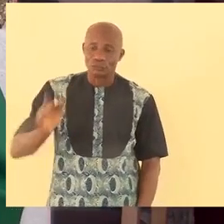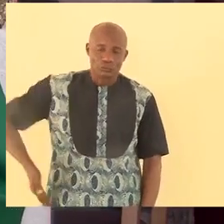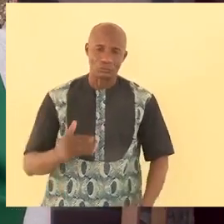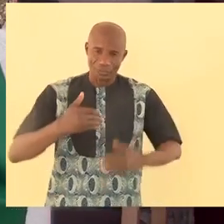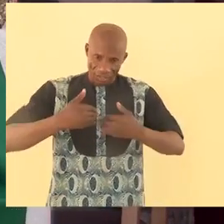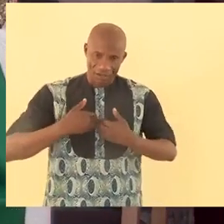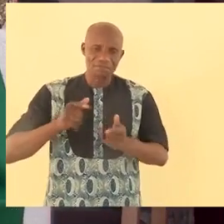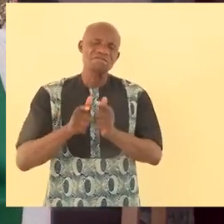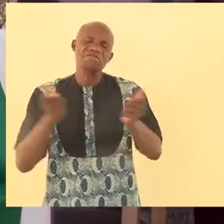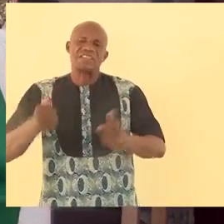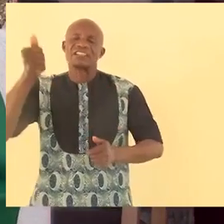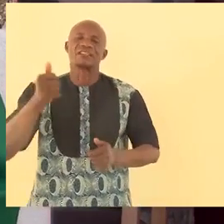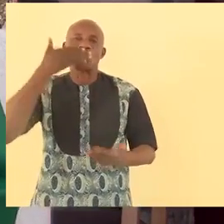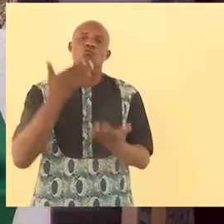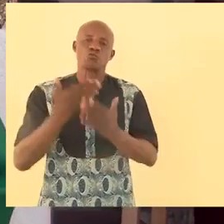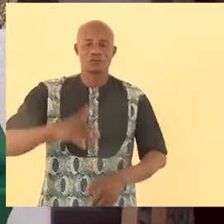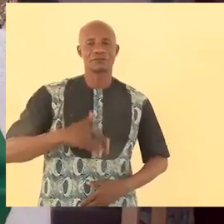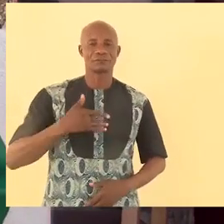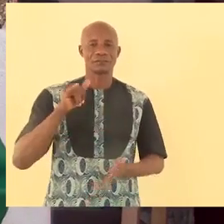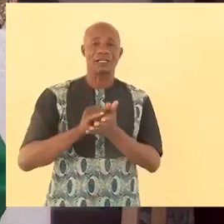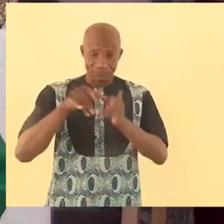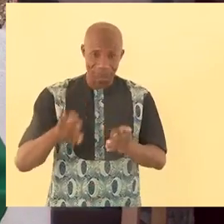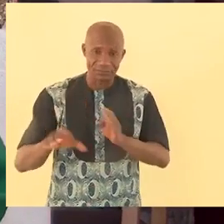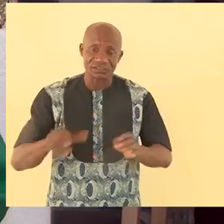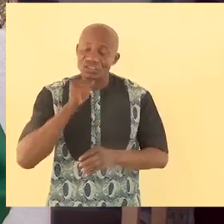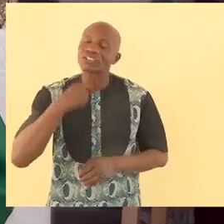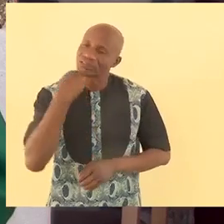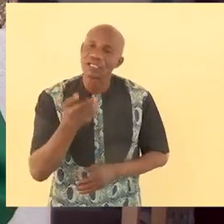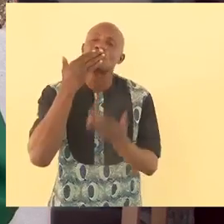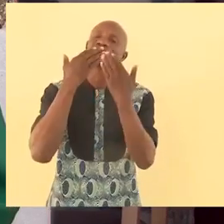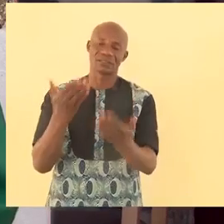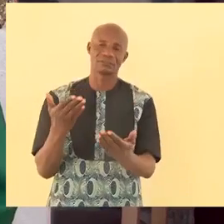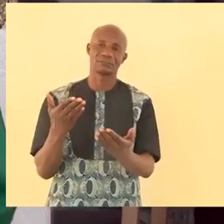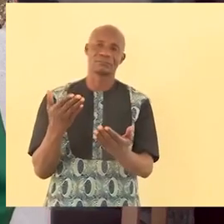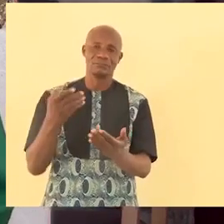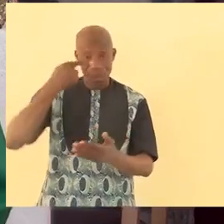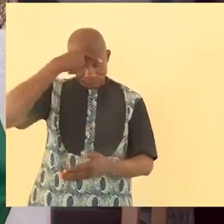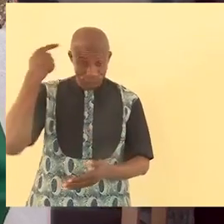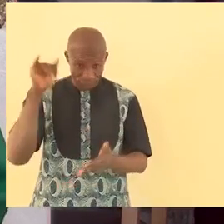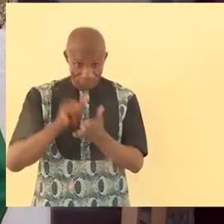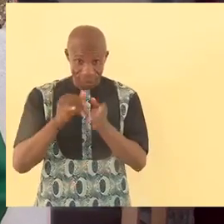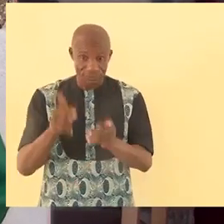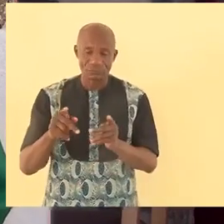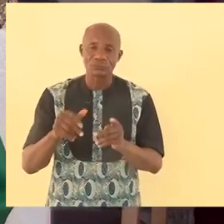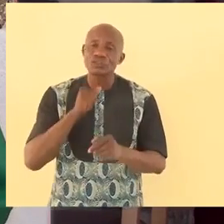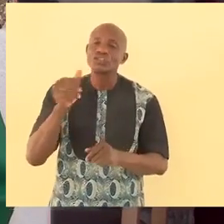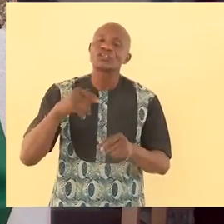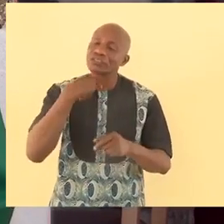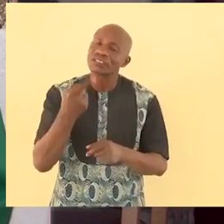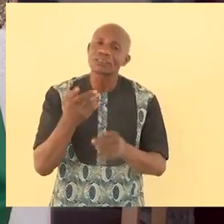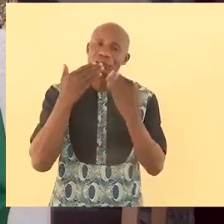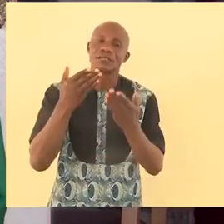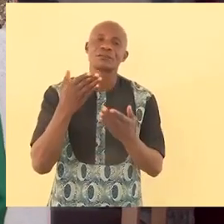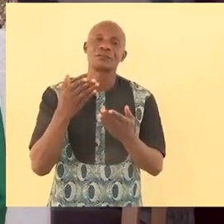You should have a greater good feeling that the person did not say thank you. Because that person who didn't say thank you